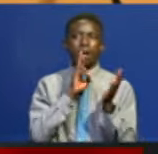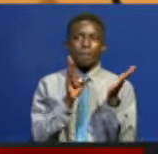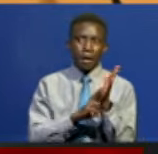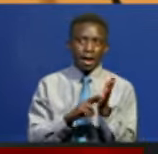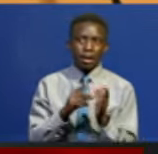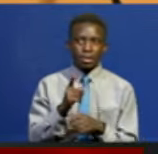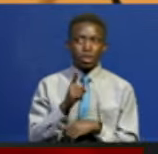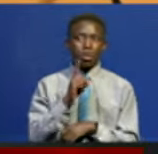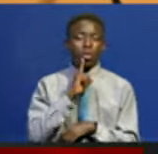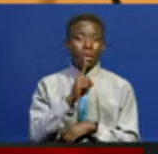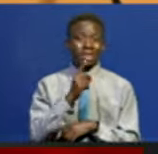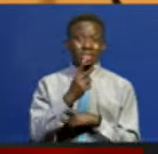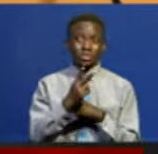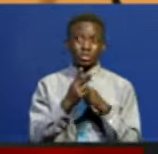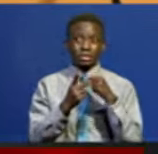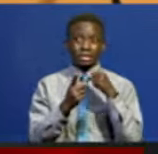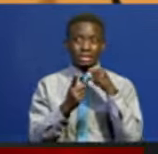have